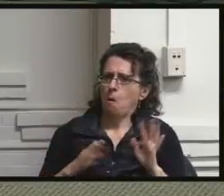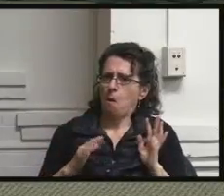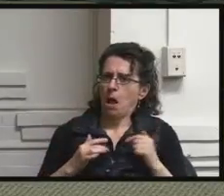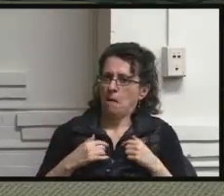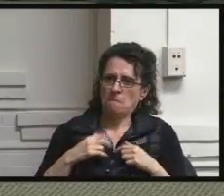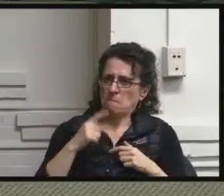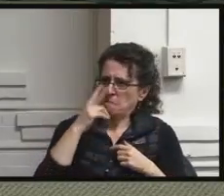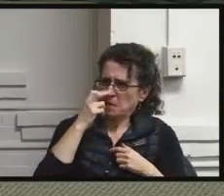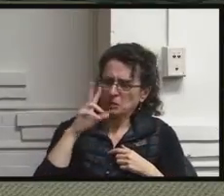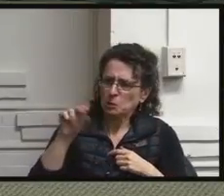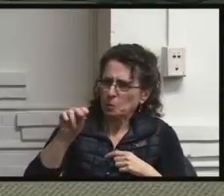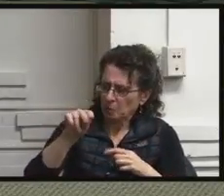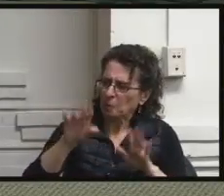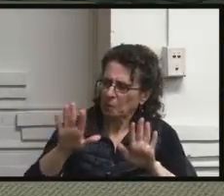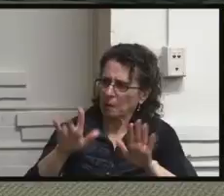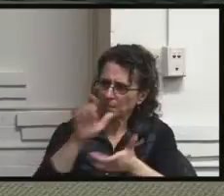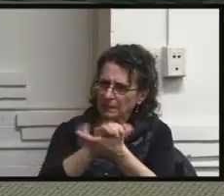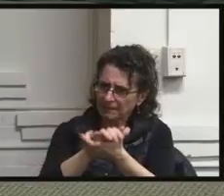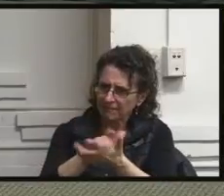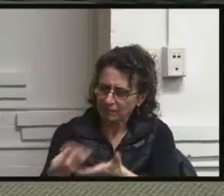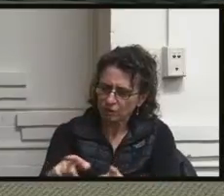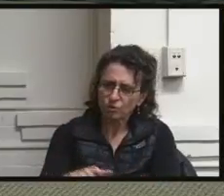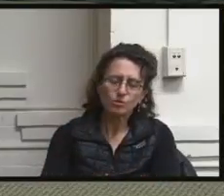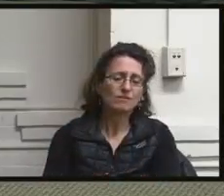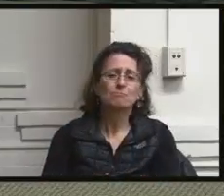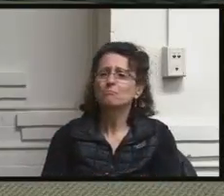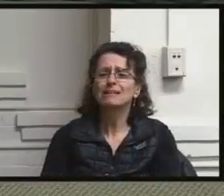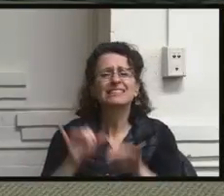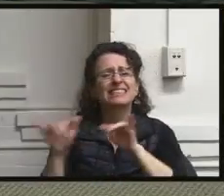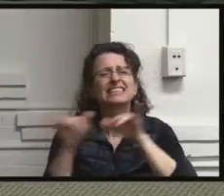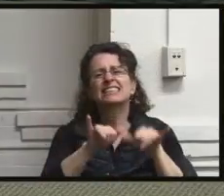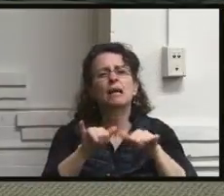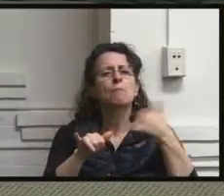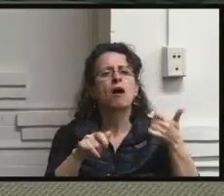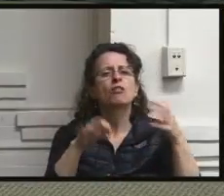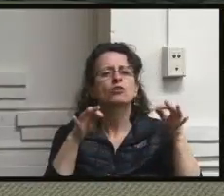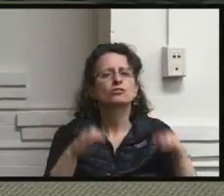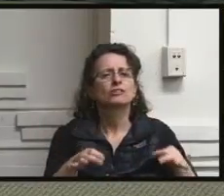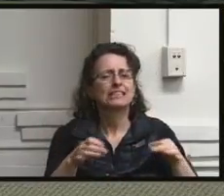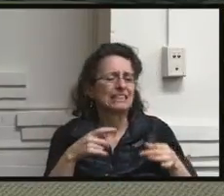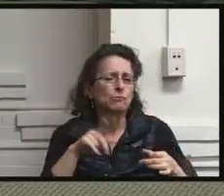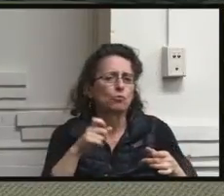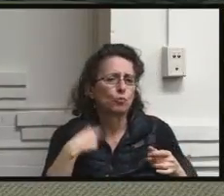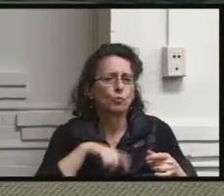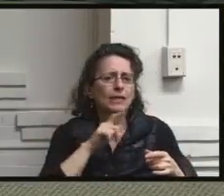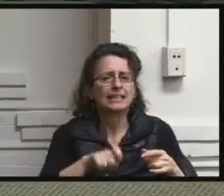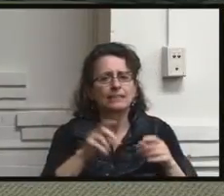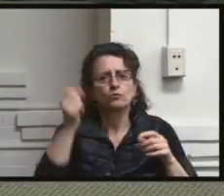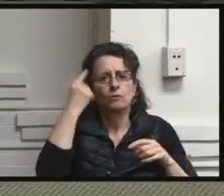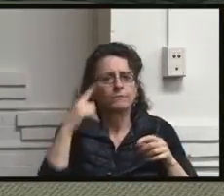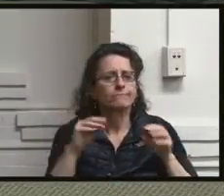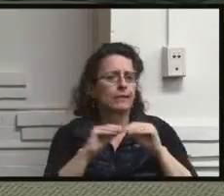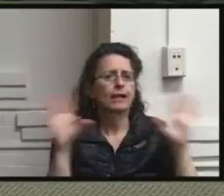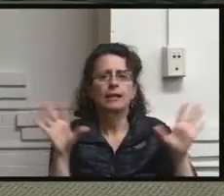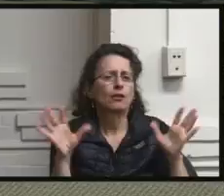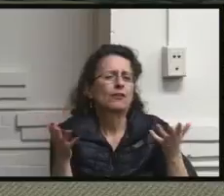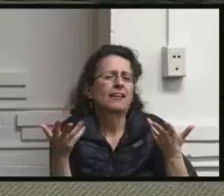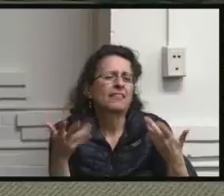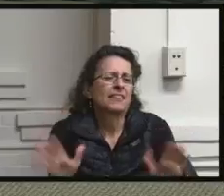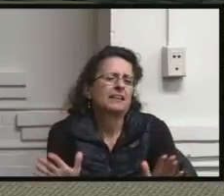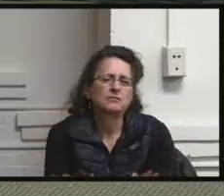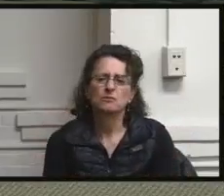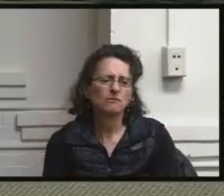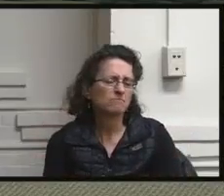It's purely like everything else that we vote on, it has to feel clear and we have to understand, you